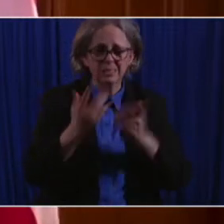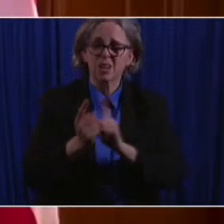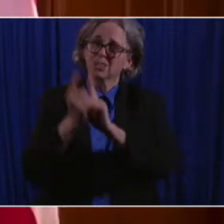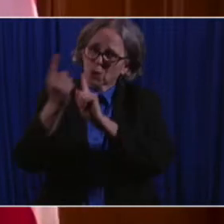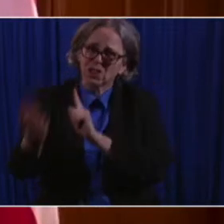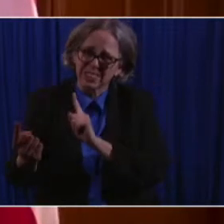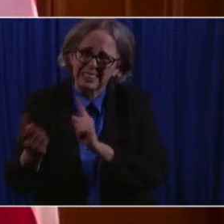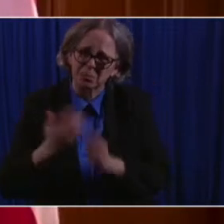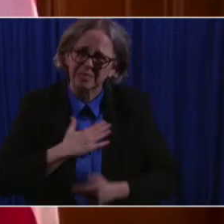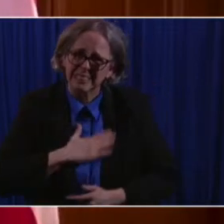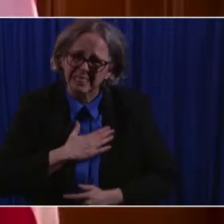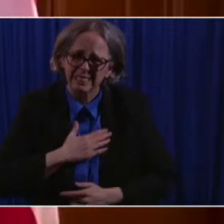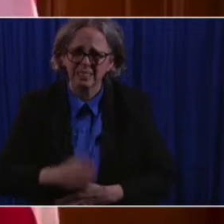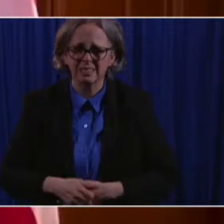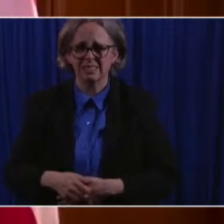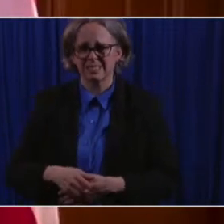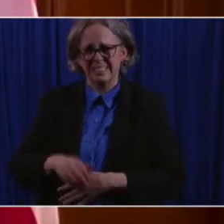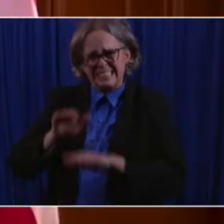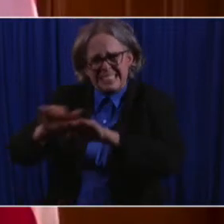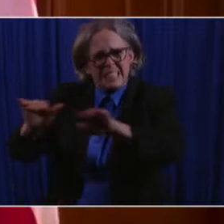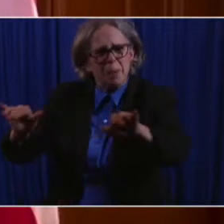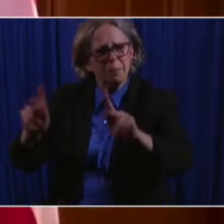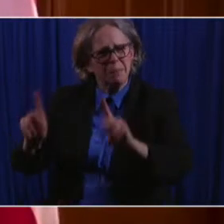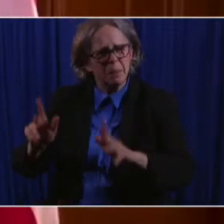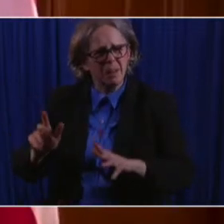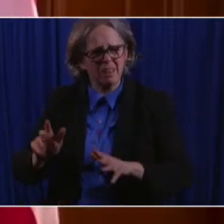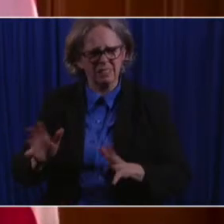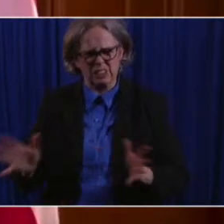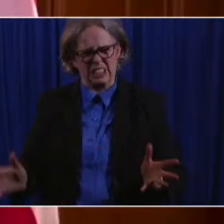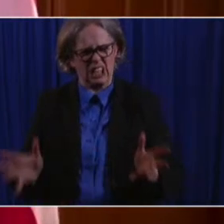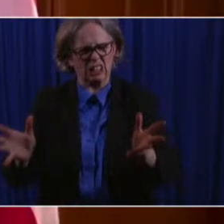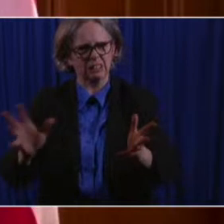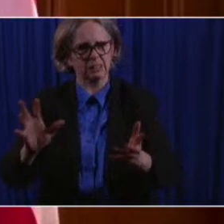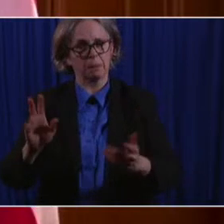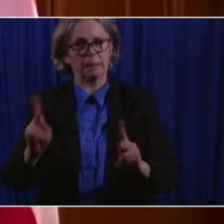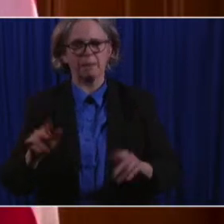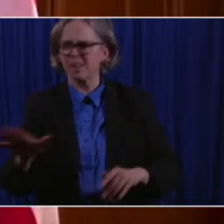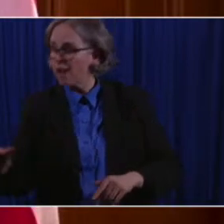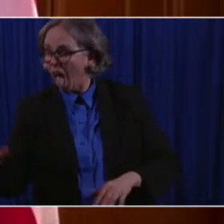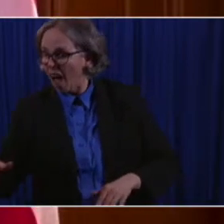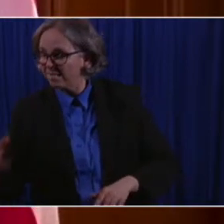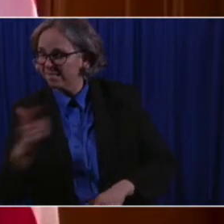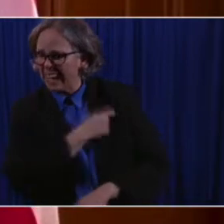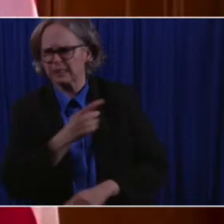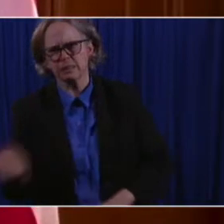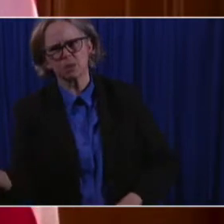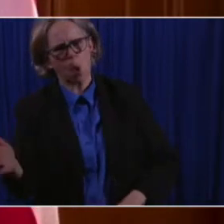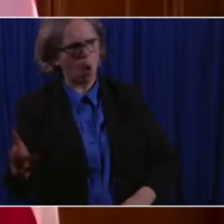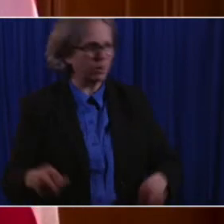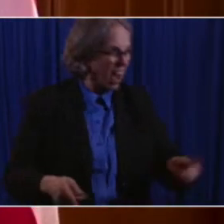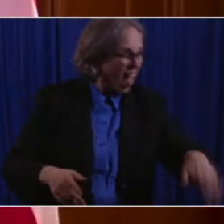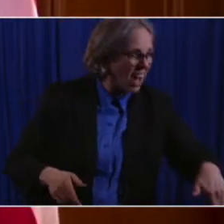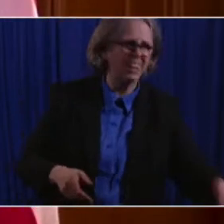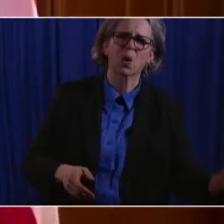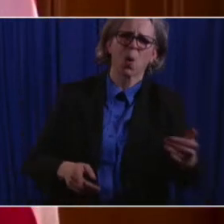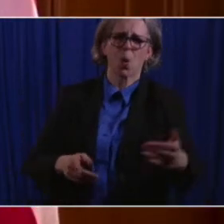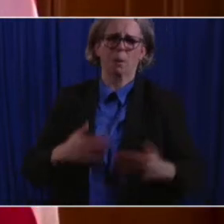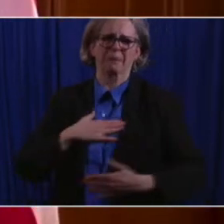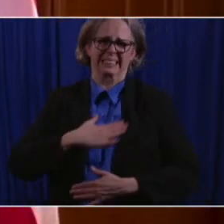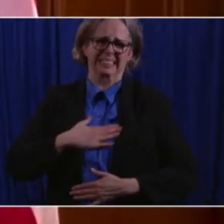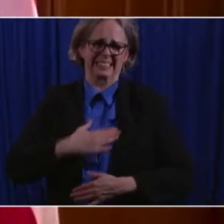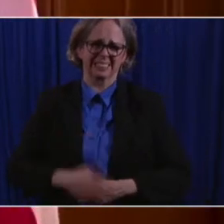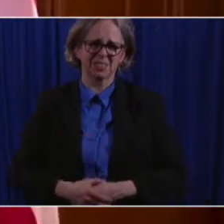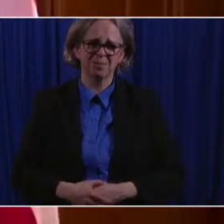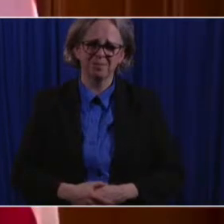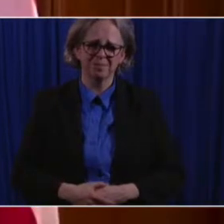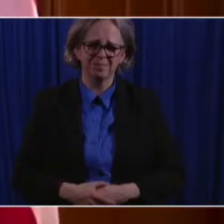get vaccinated. I can tell you that I'm going to do everything in my power to make that